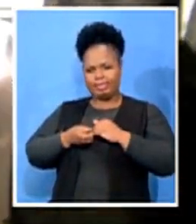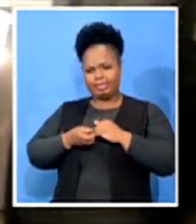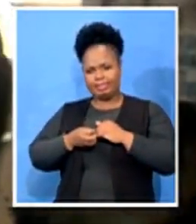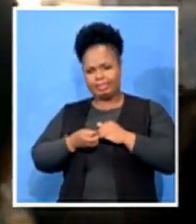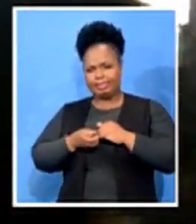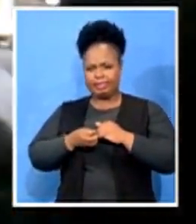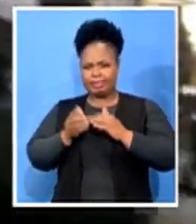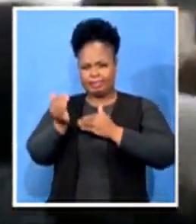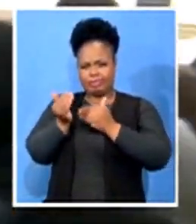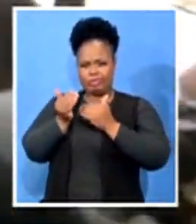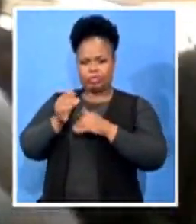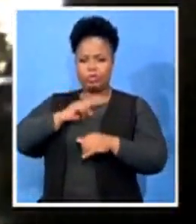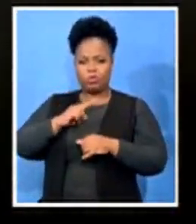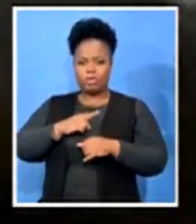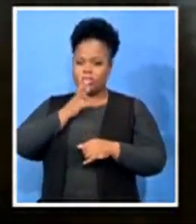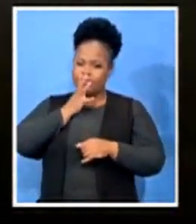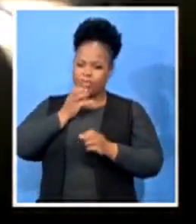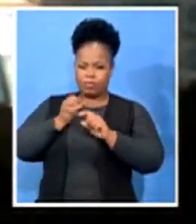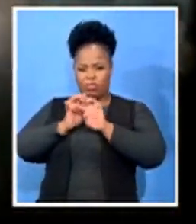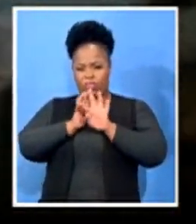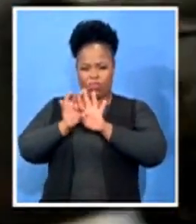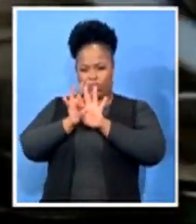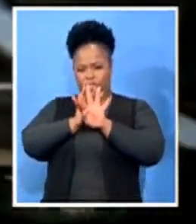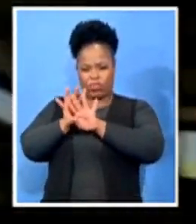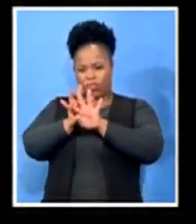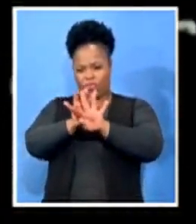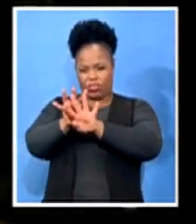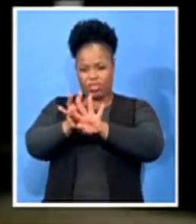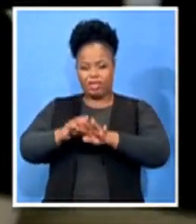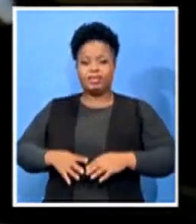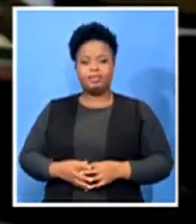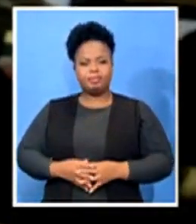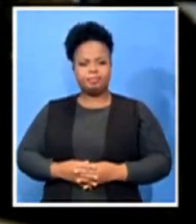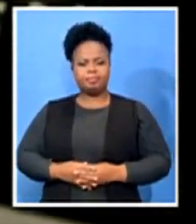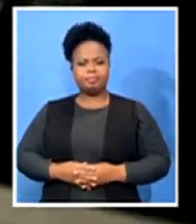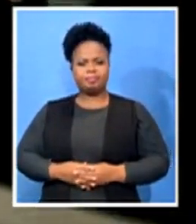here is really too much, but we are moving closer.